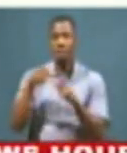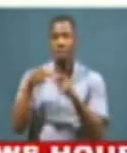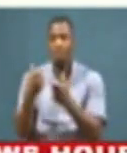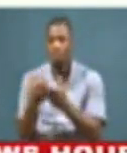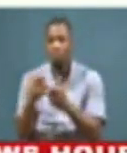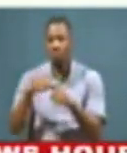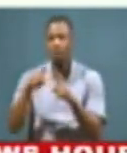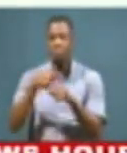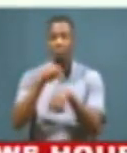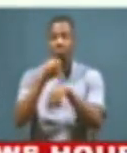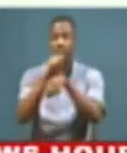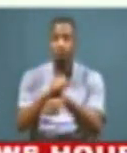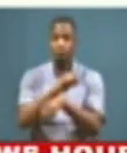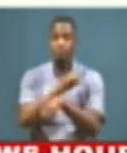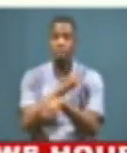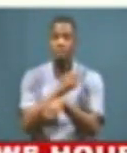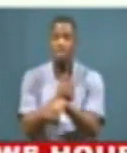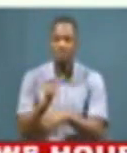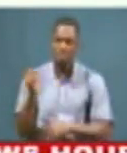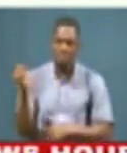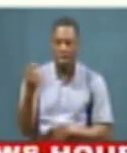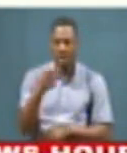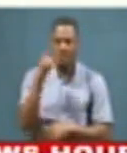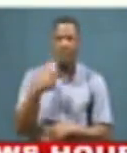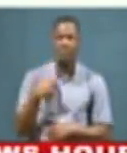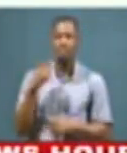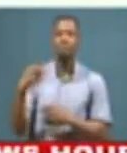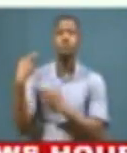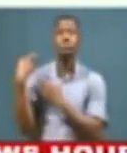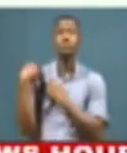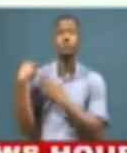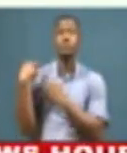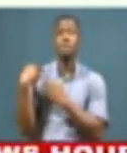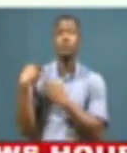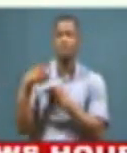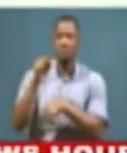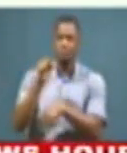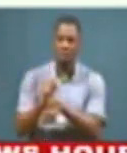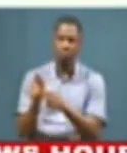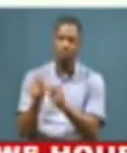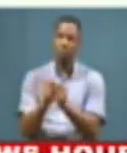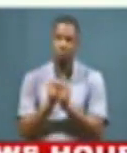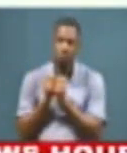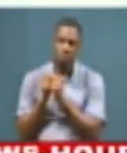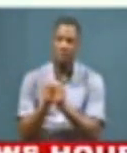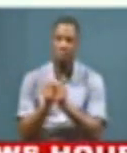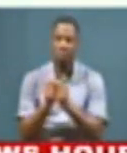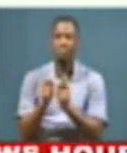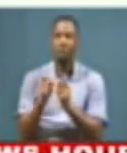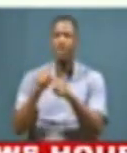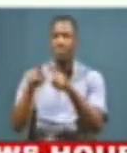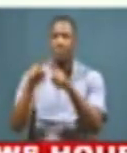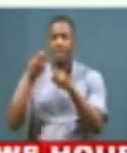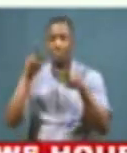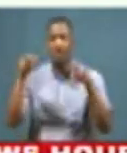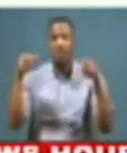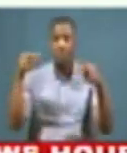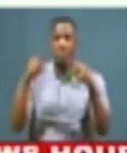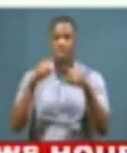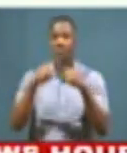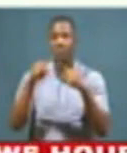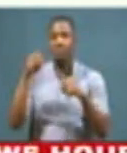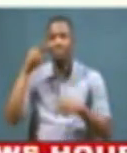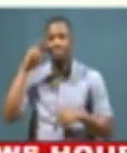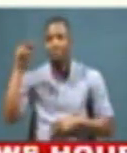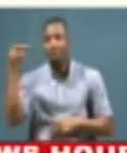traditional authorities, have a joint responsibility to work together with our different views and different